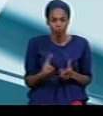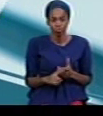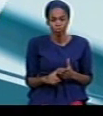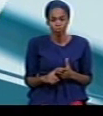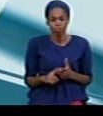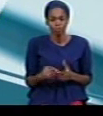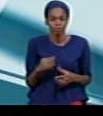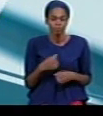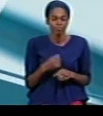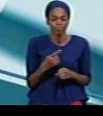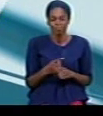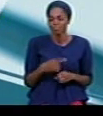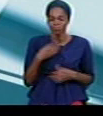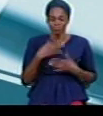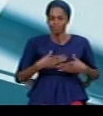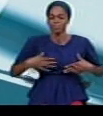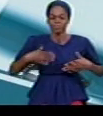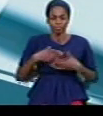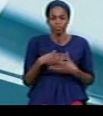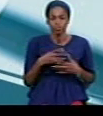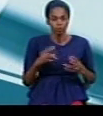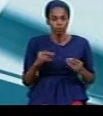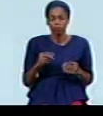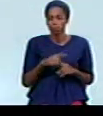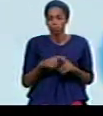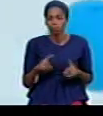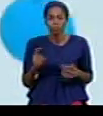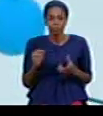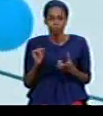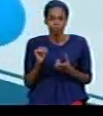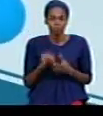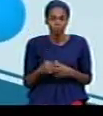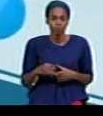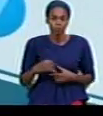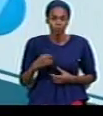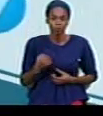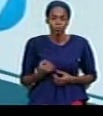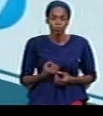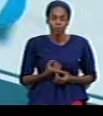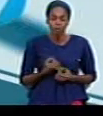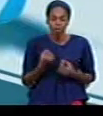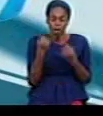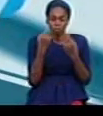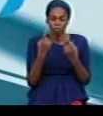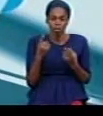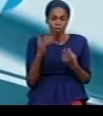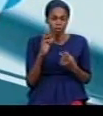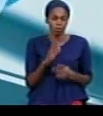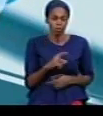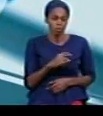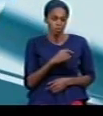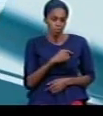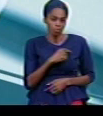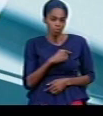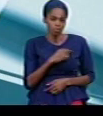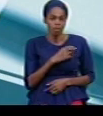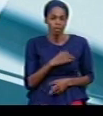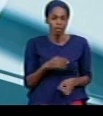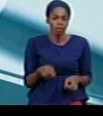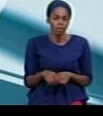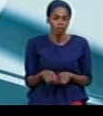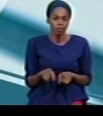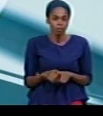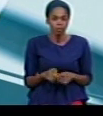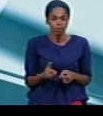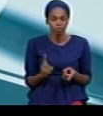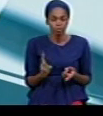consciousness, our conscience, and also to drive the message of the man of God